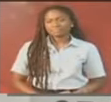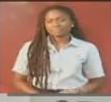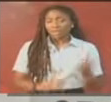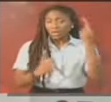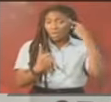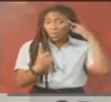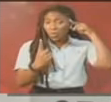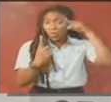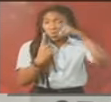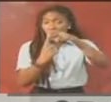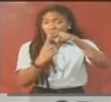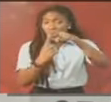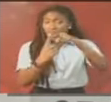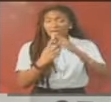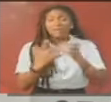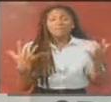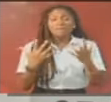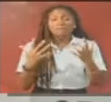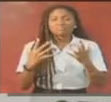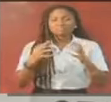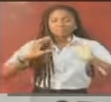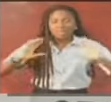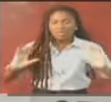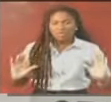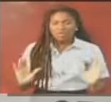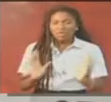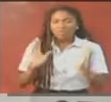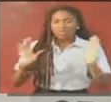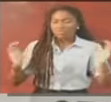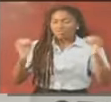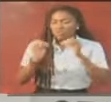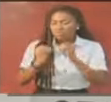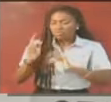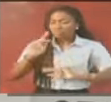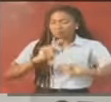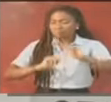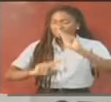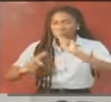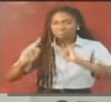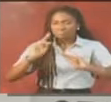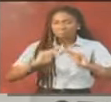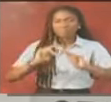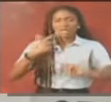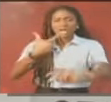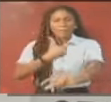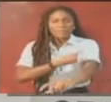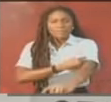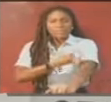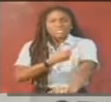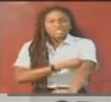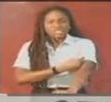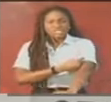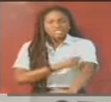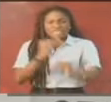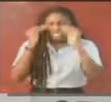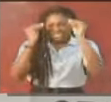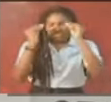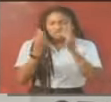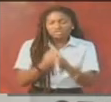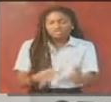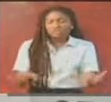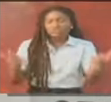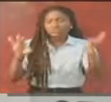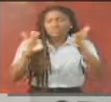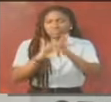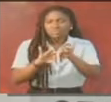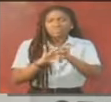of the campaign is to urge greater engagement around immunization globally and the importance of vaccination in improving